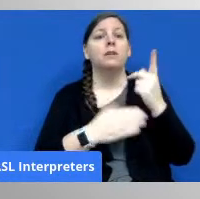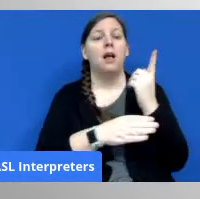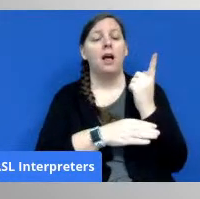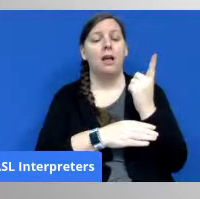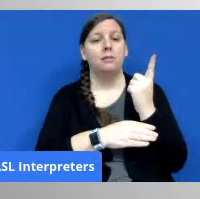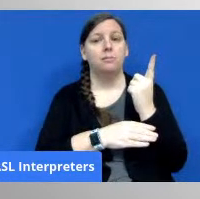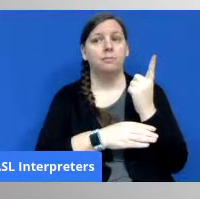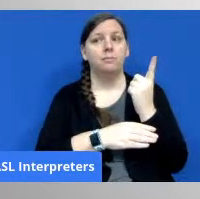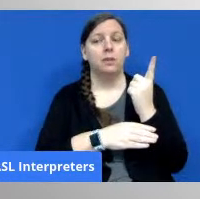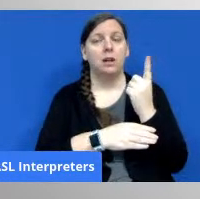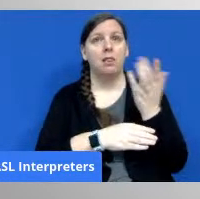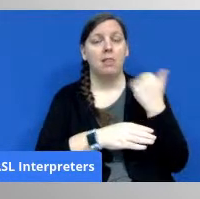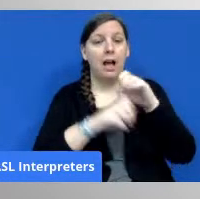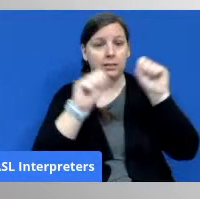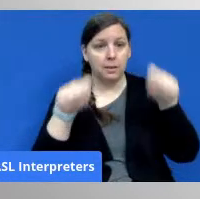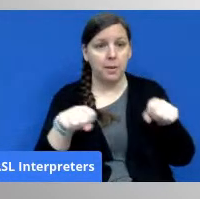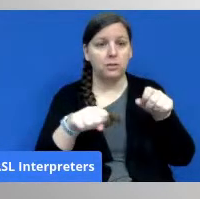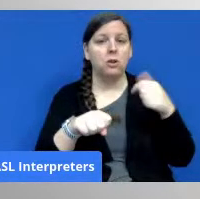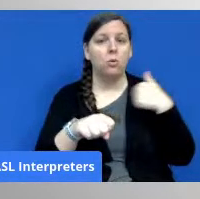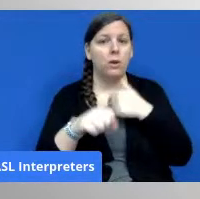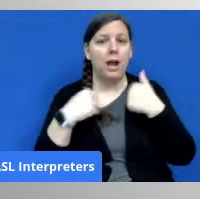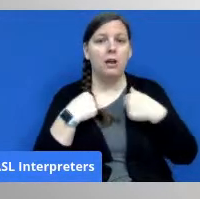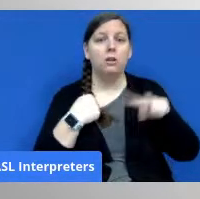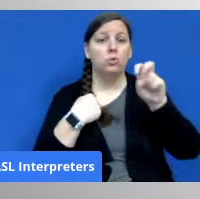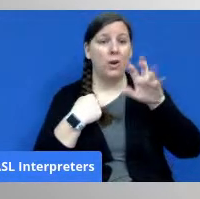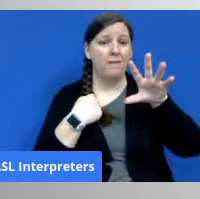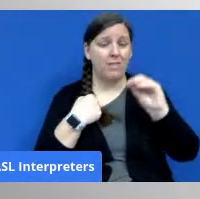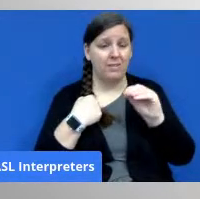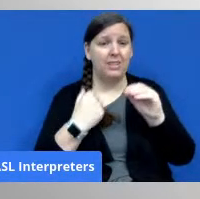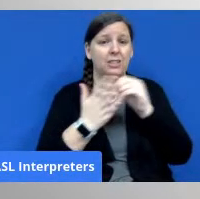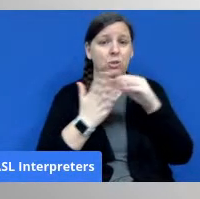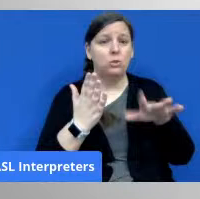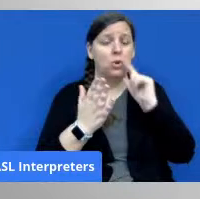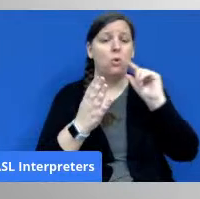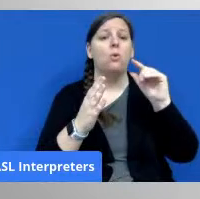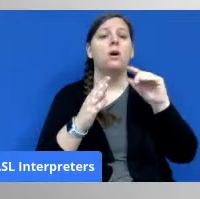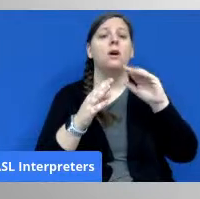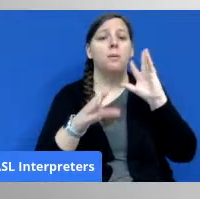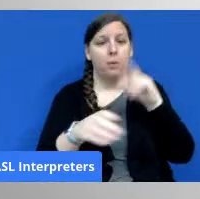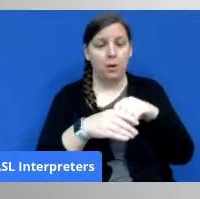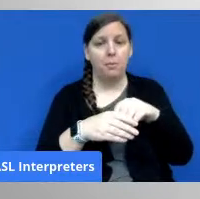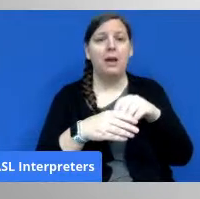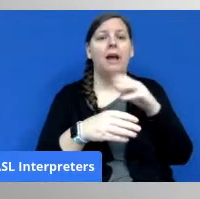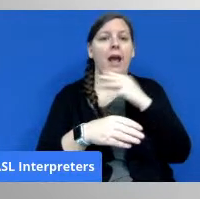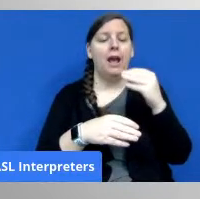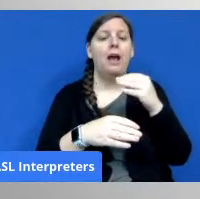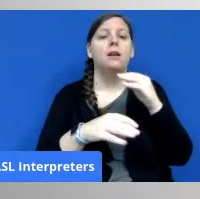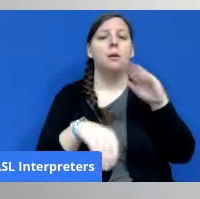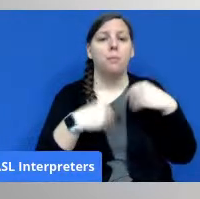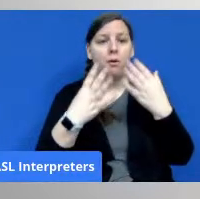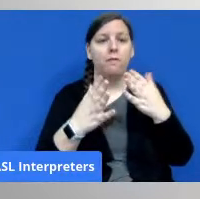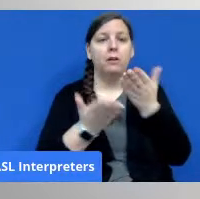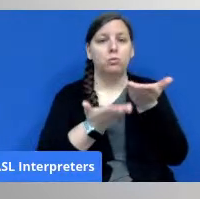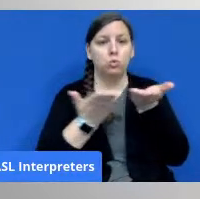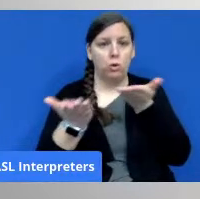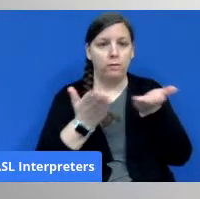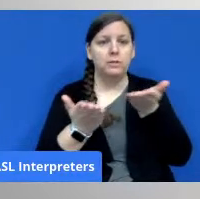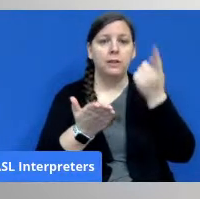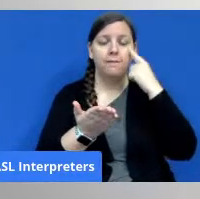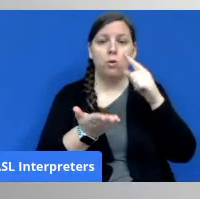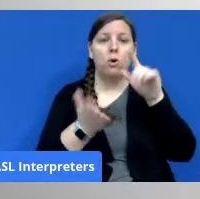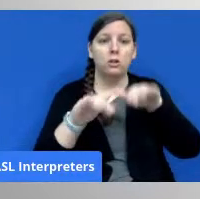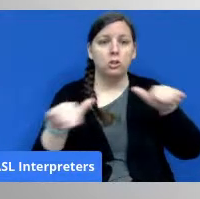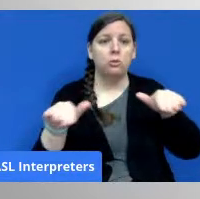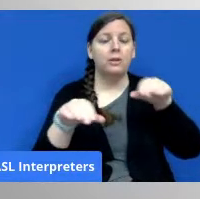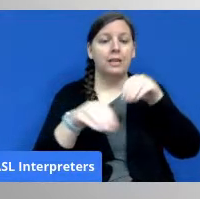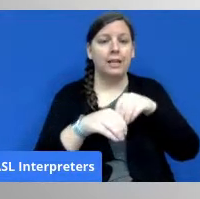still participated and provided tutoring services to children in that community, many of whom are students